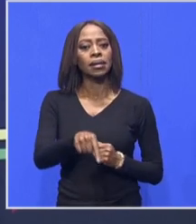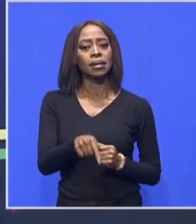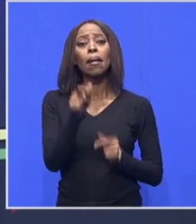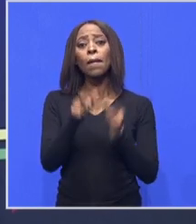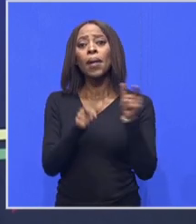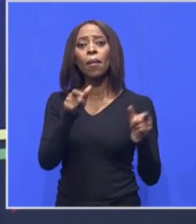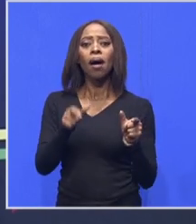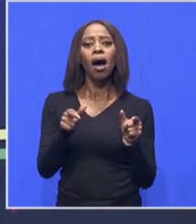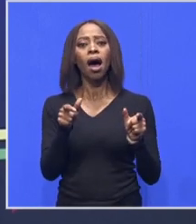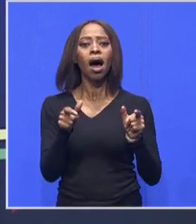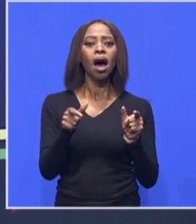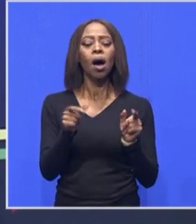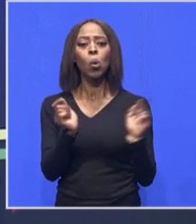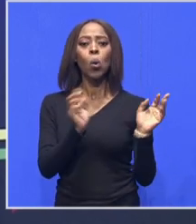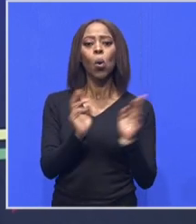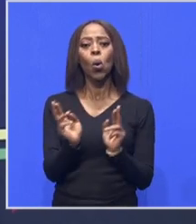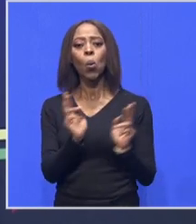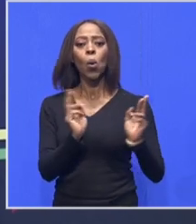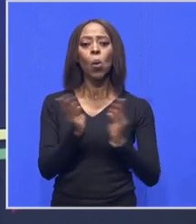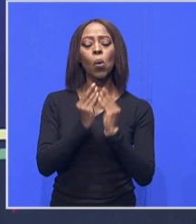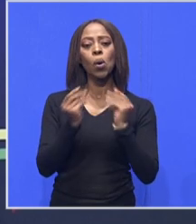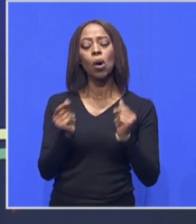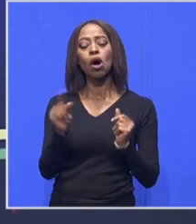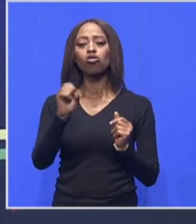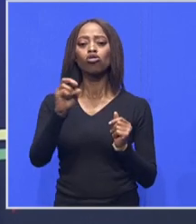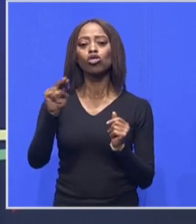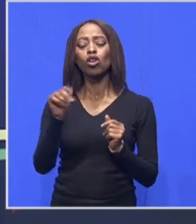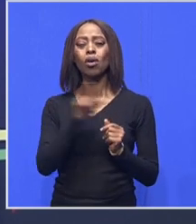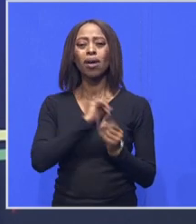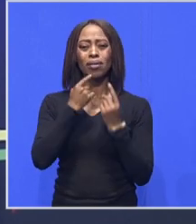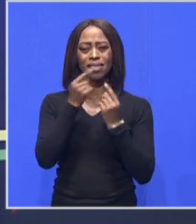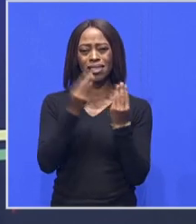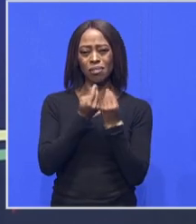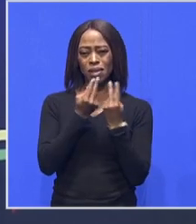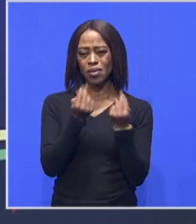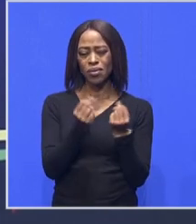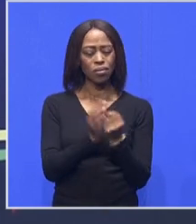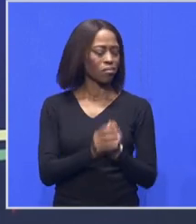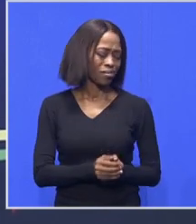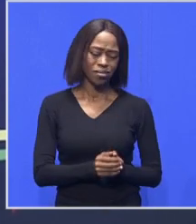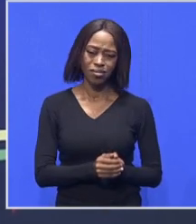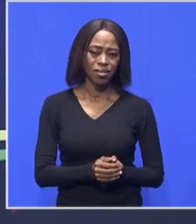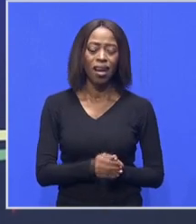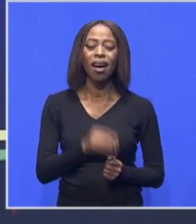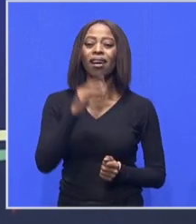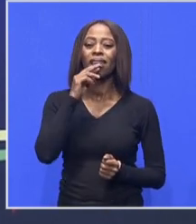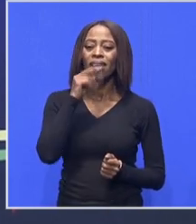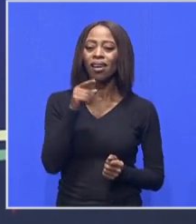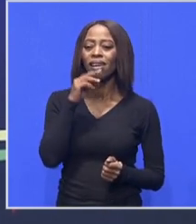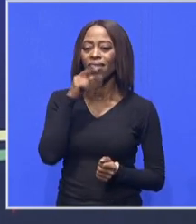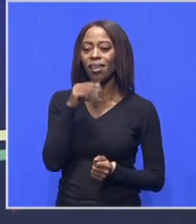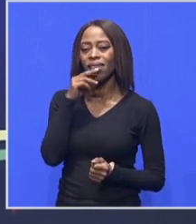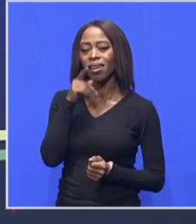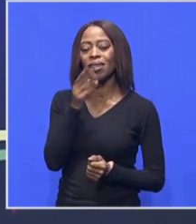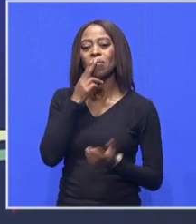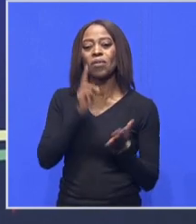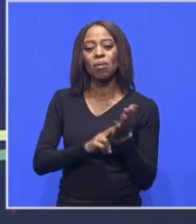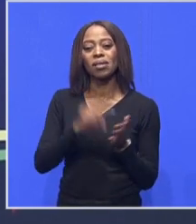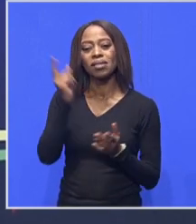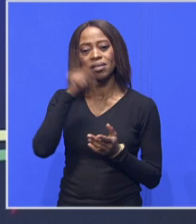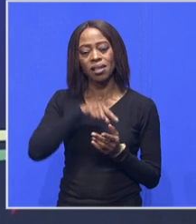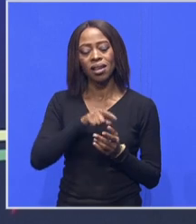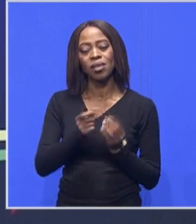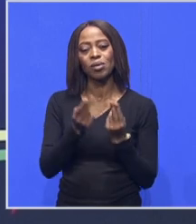stop clamoring for Cyril Ramaphosa to address the nation as if he's going to say anything new. He's going to speak empty words, he's going to make empty promises, is going to try